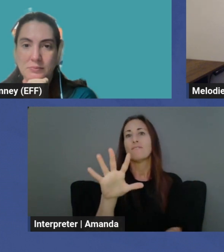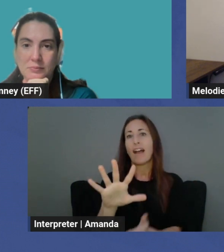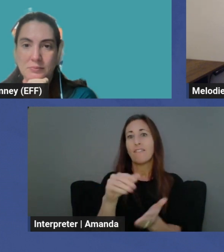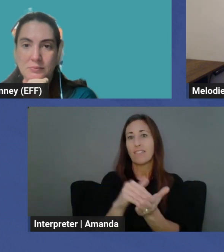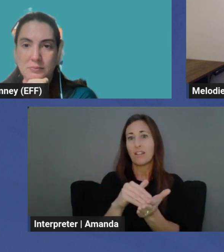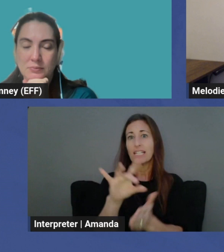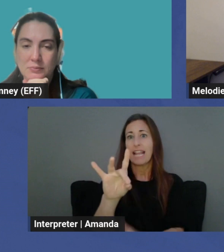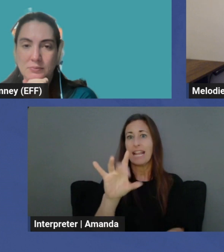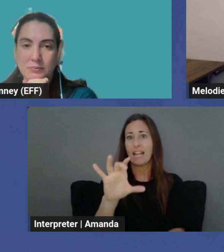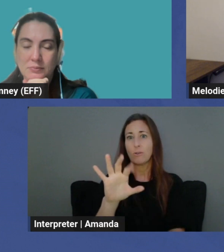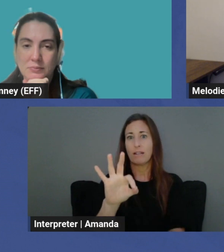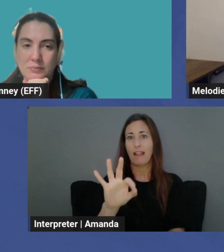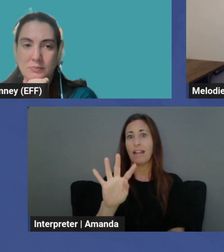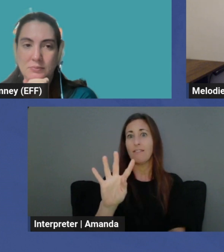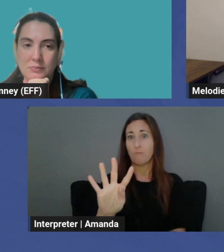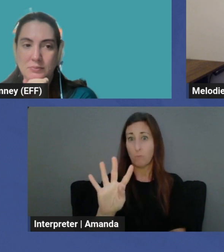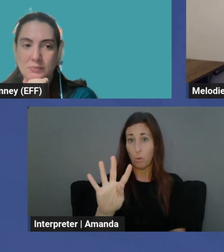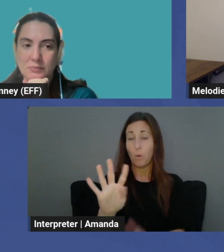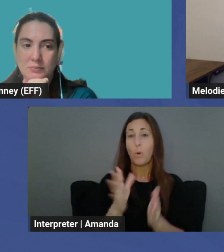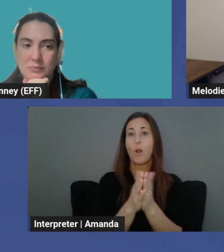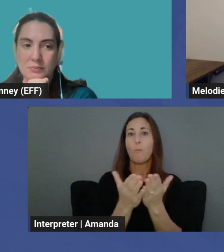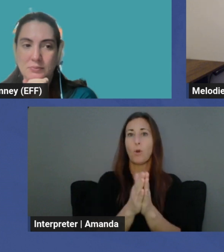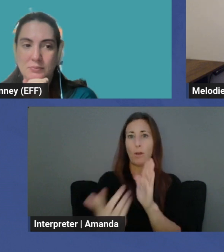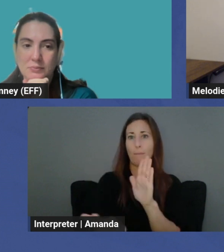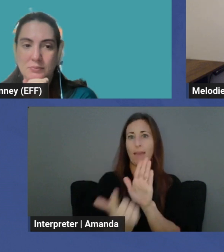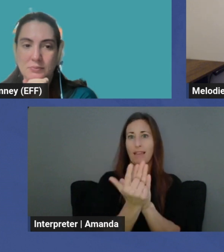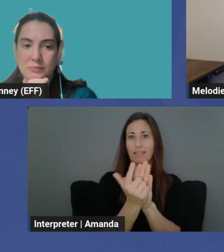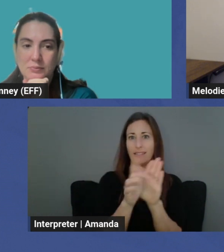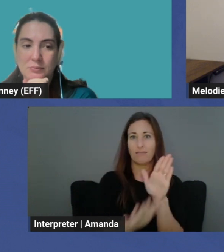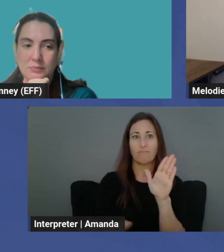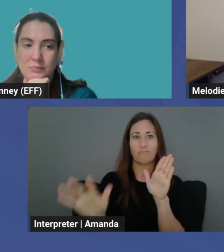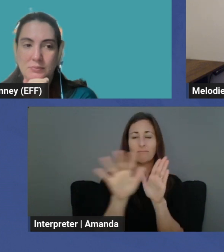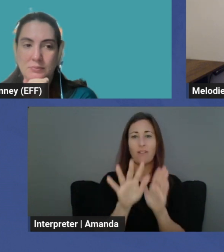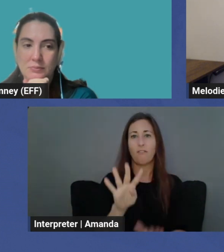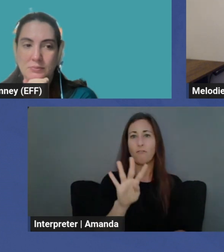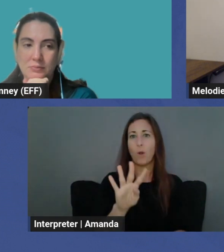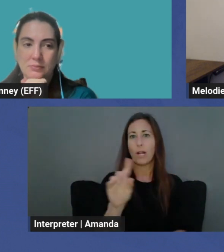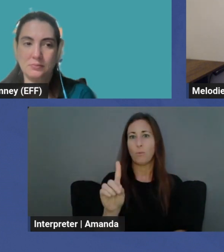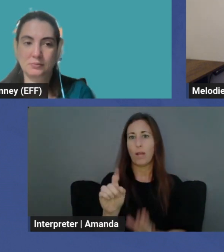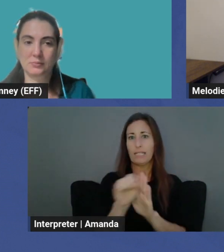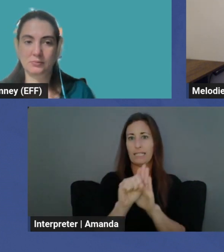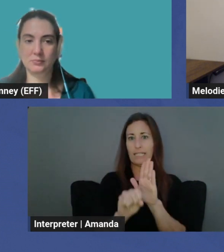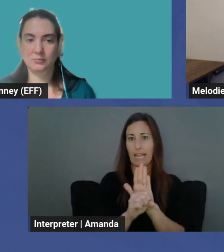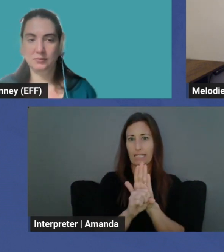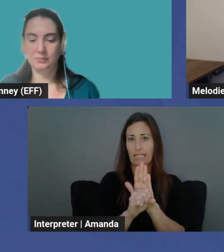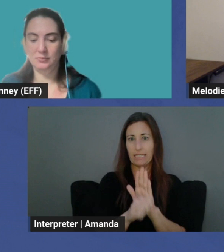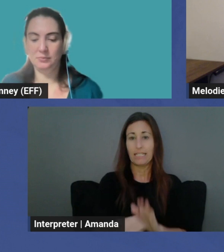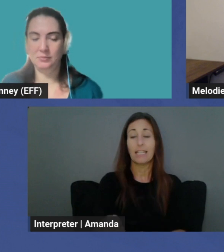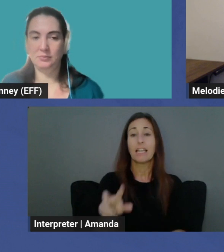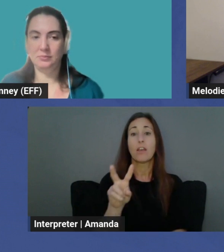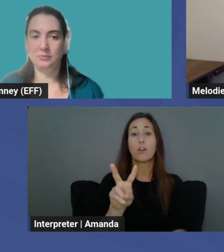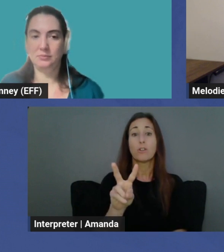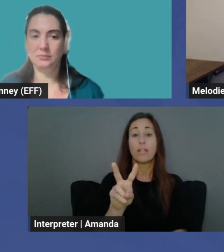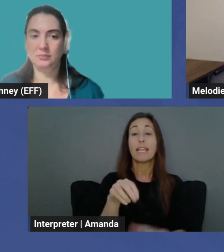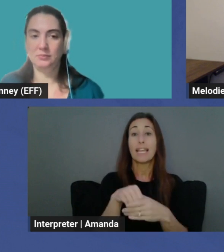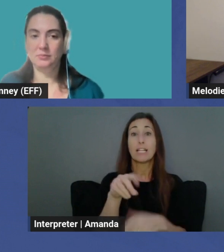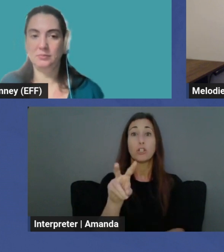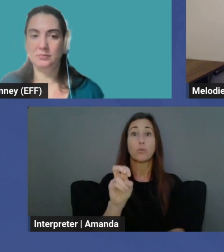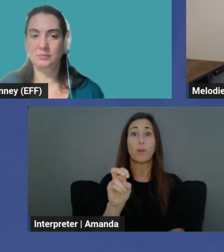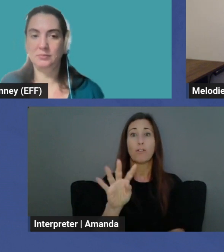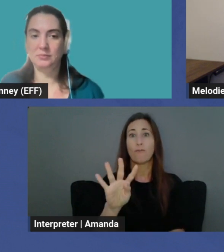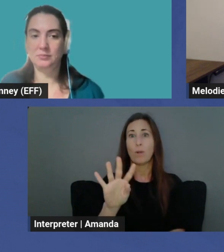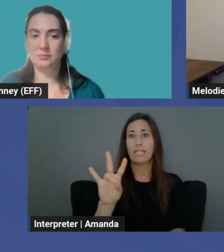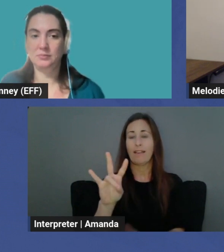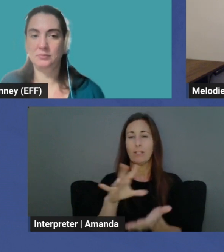5,894 instances of book bans across 41 states and 247 school districts.